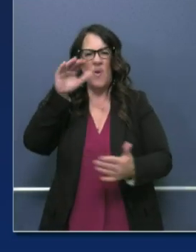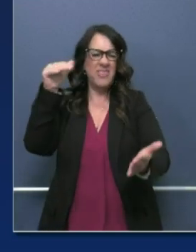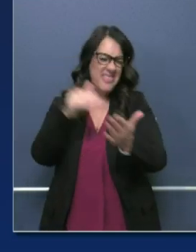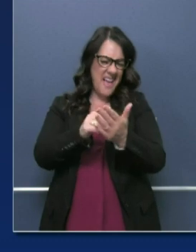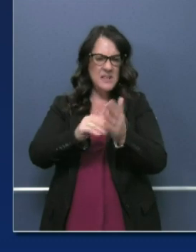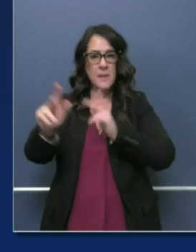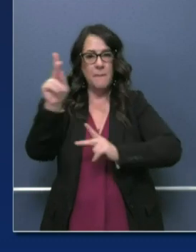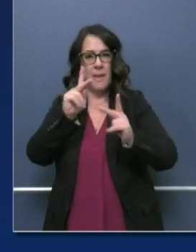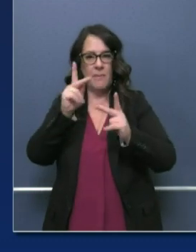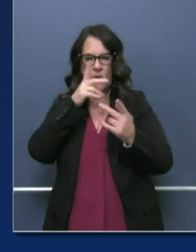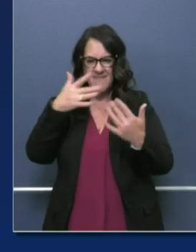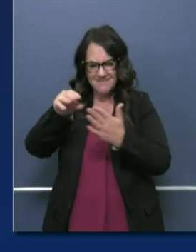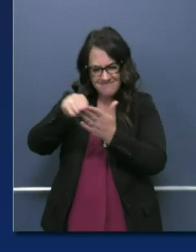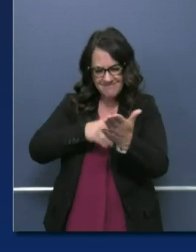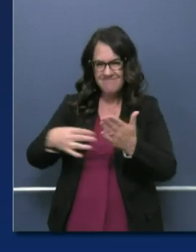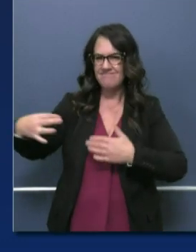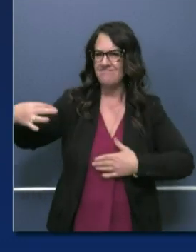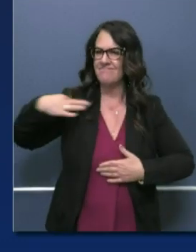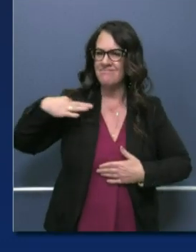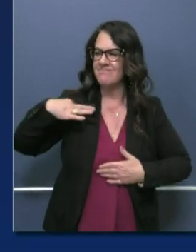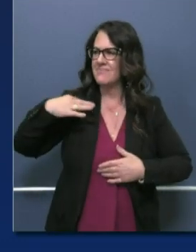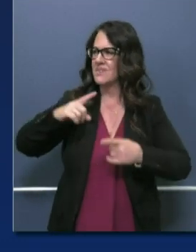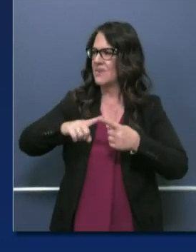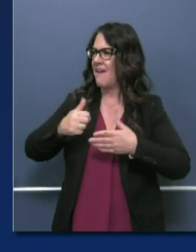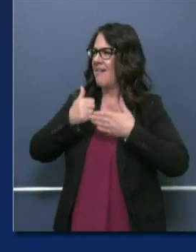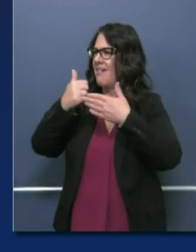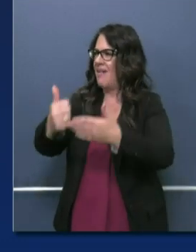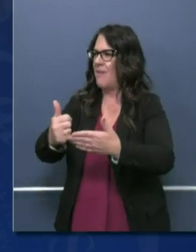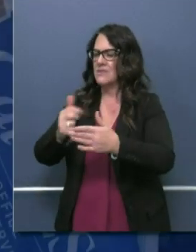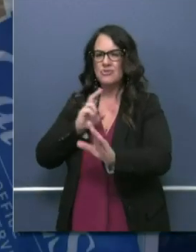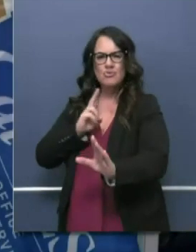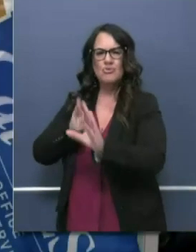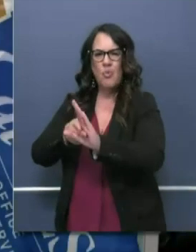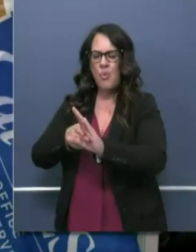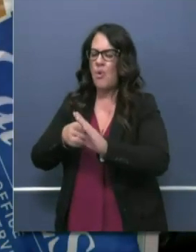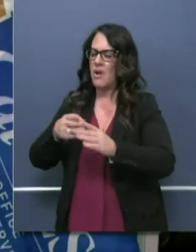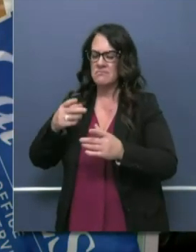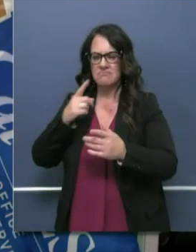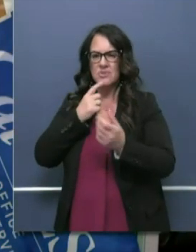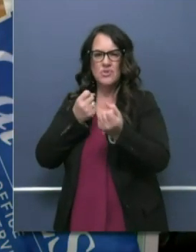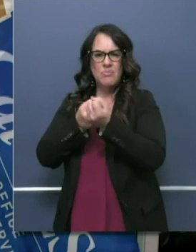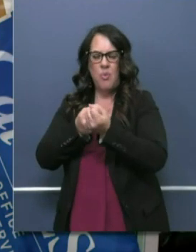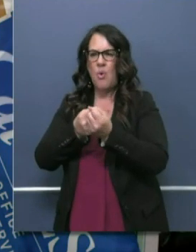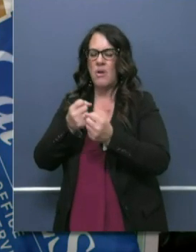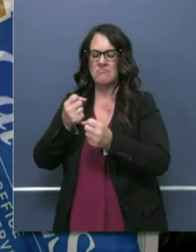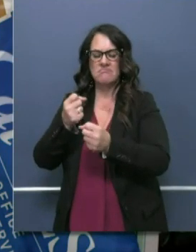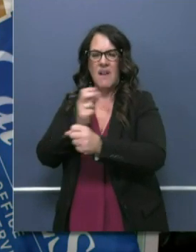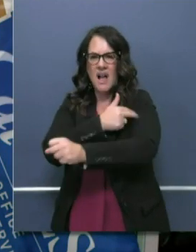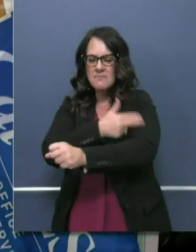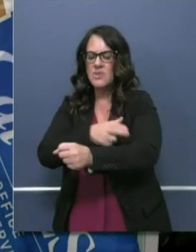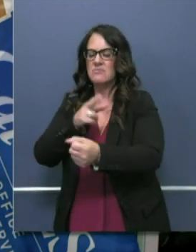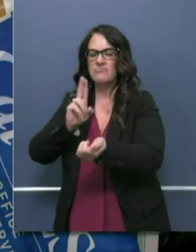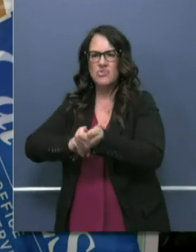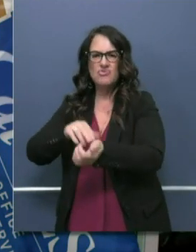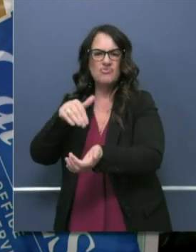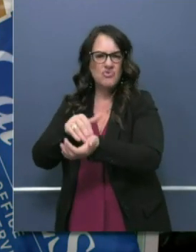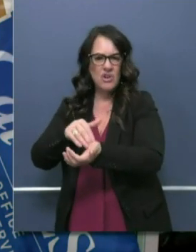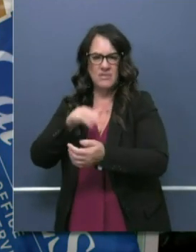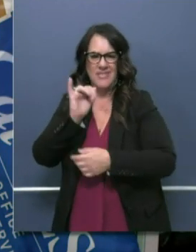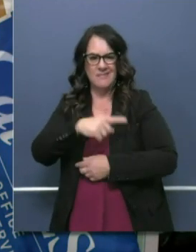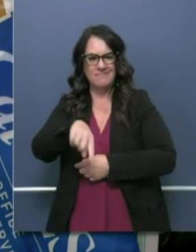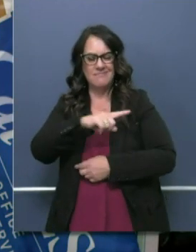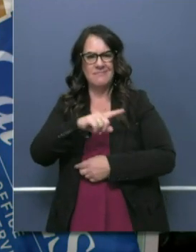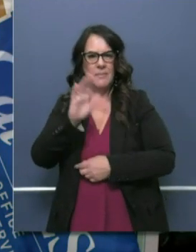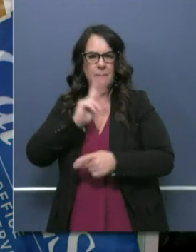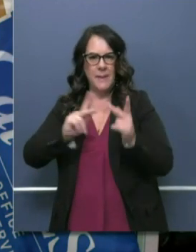to help support additional needs throughout the state if needed. So our surge capacity is in really a good place. With respect to testing, we